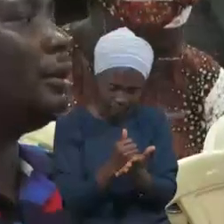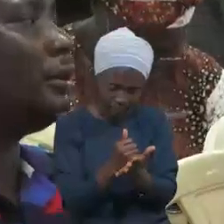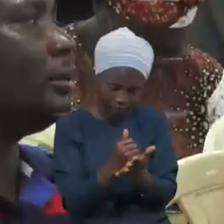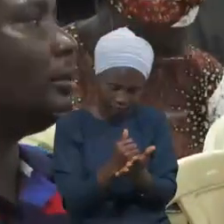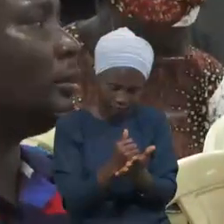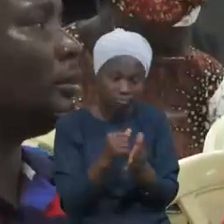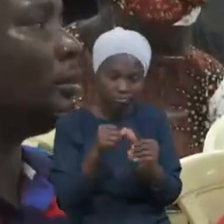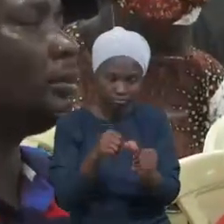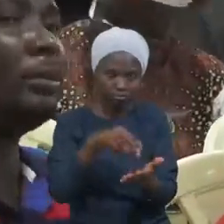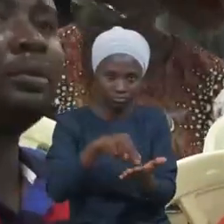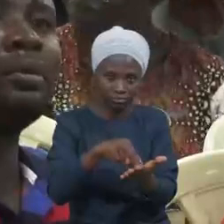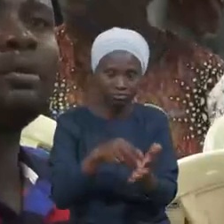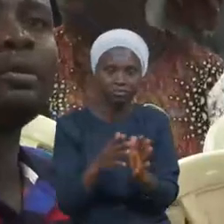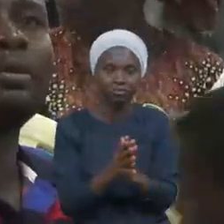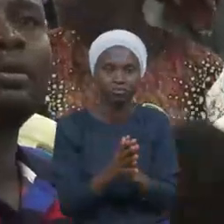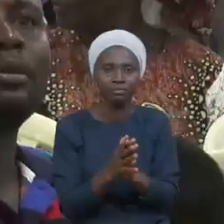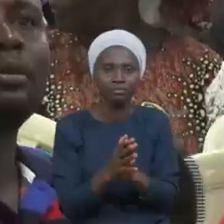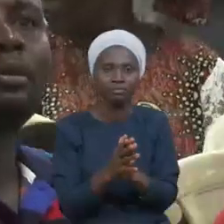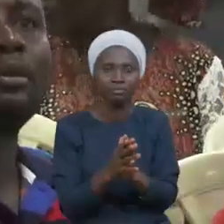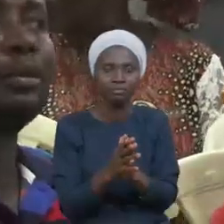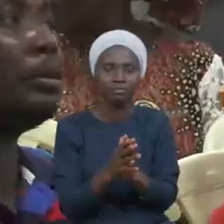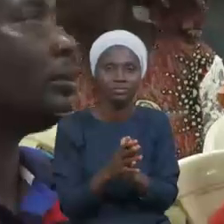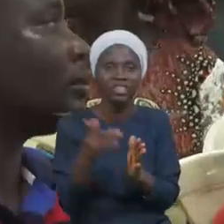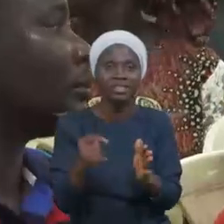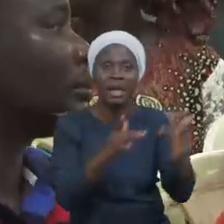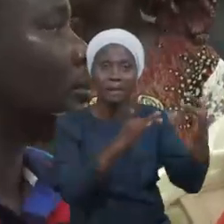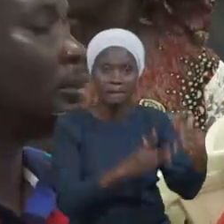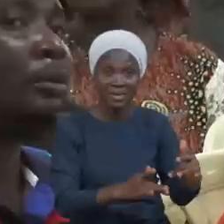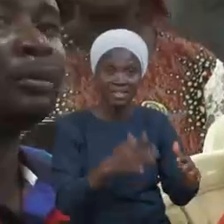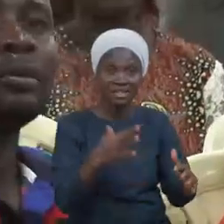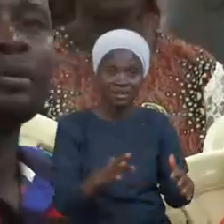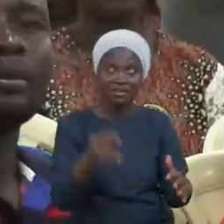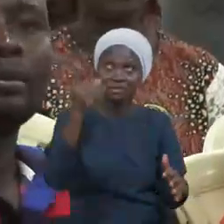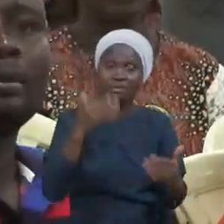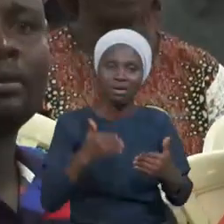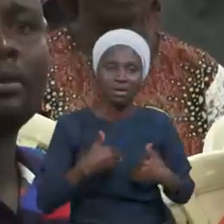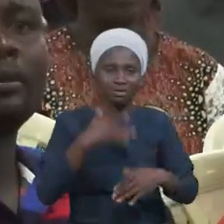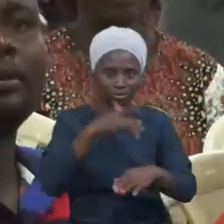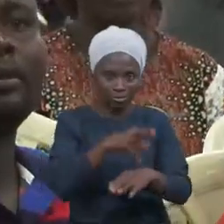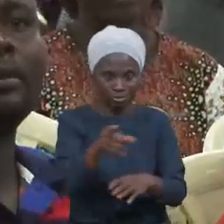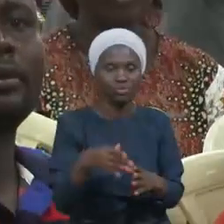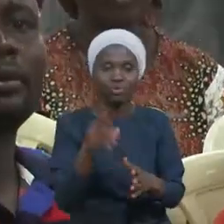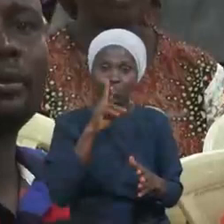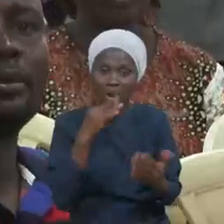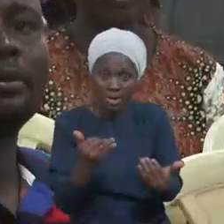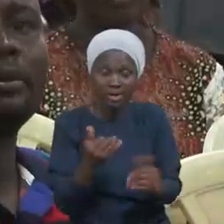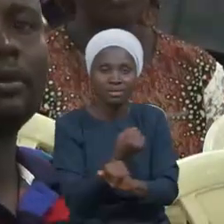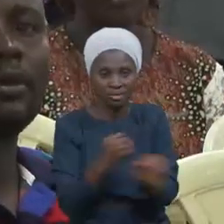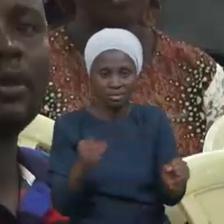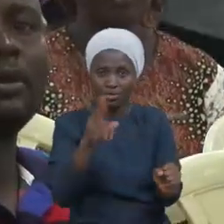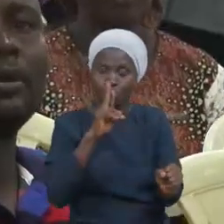Amen. Keep on standing. The mercy of God has reached you. You're saved. You're born